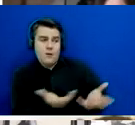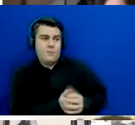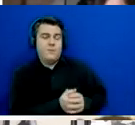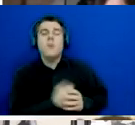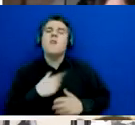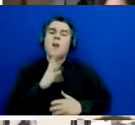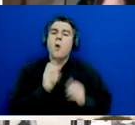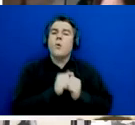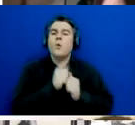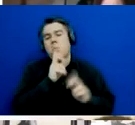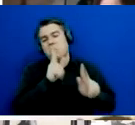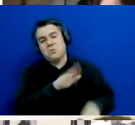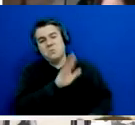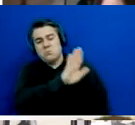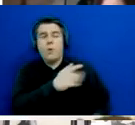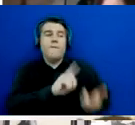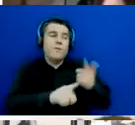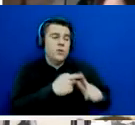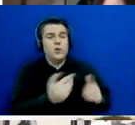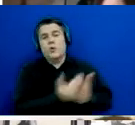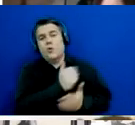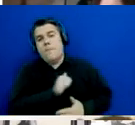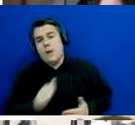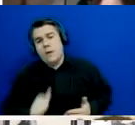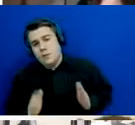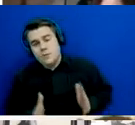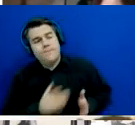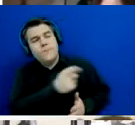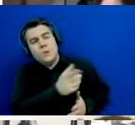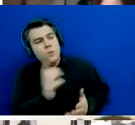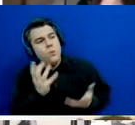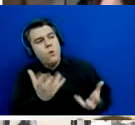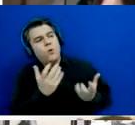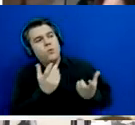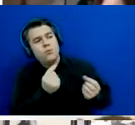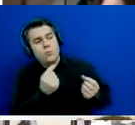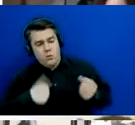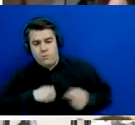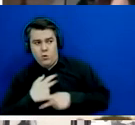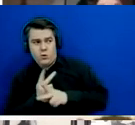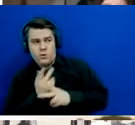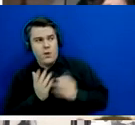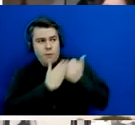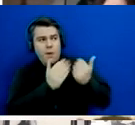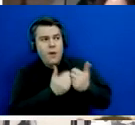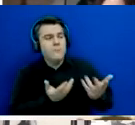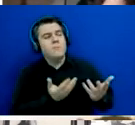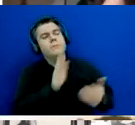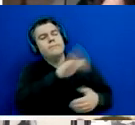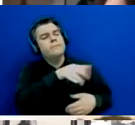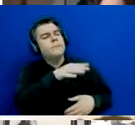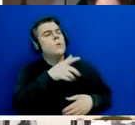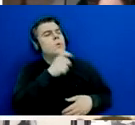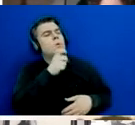potential or a friend or a new ambassador about what they're looking to do with their products, I'm basically wanting to figure out who they